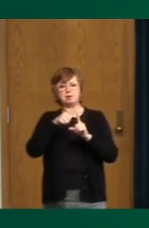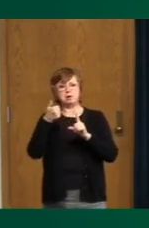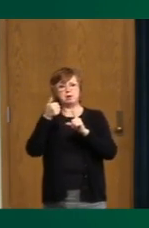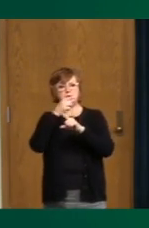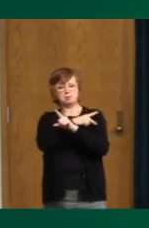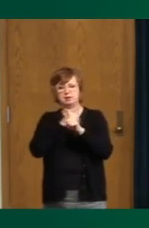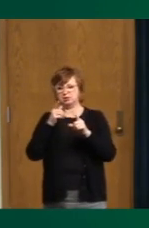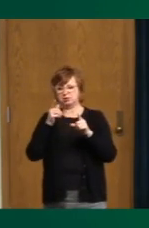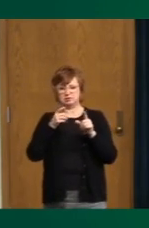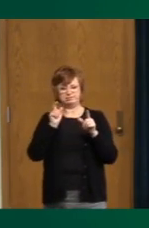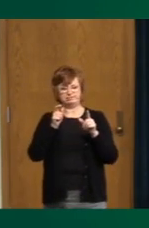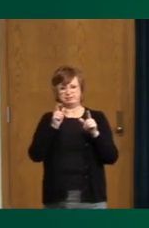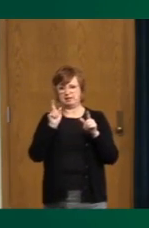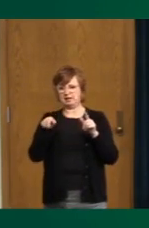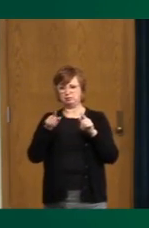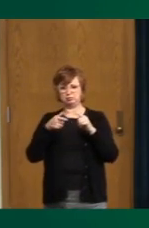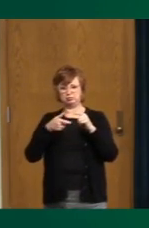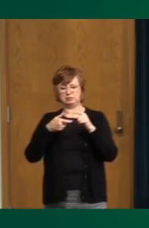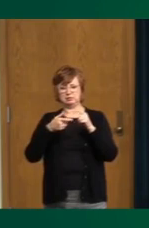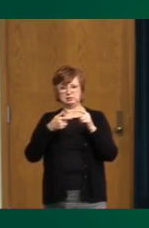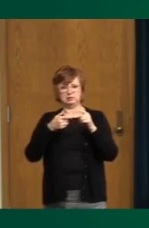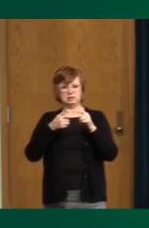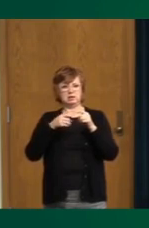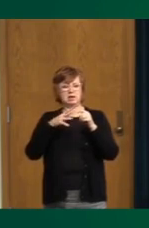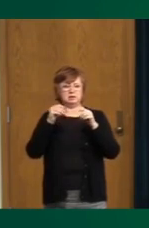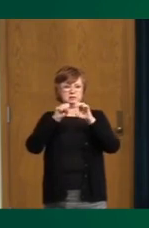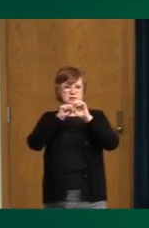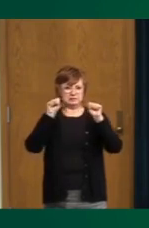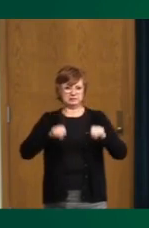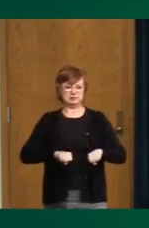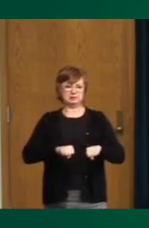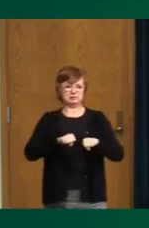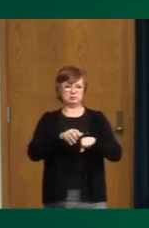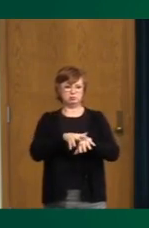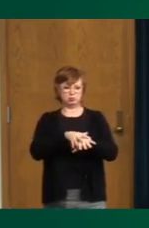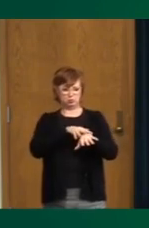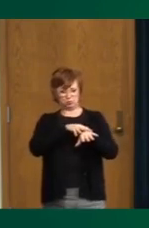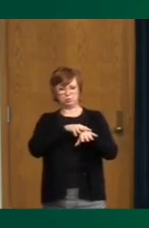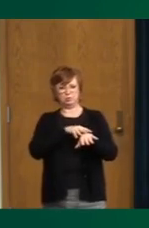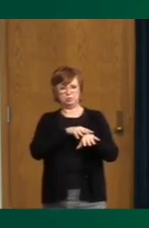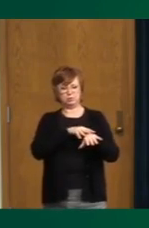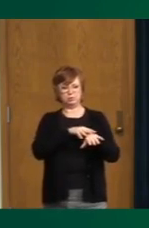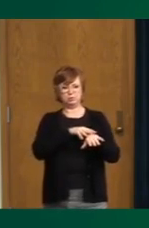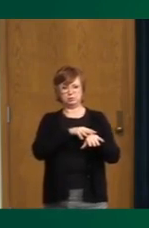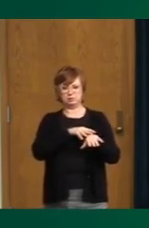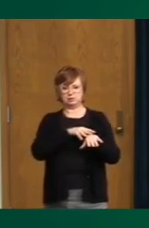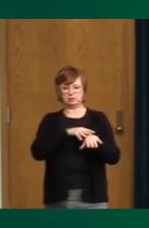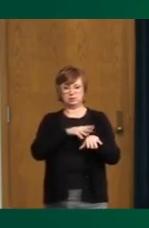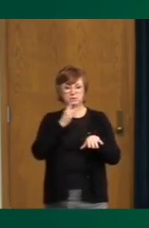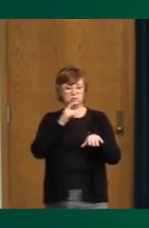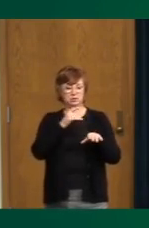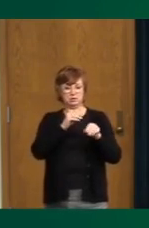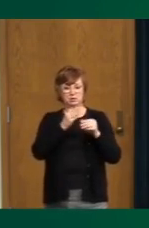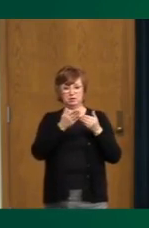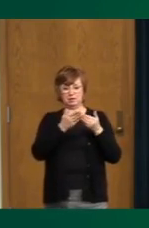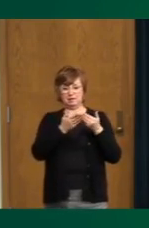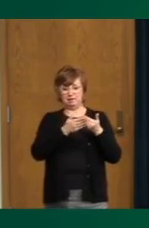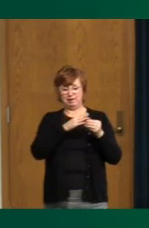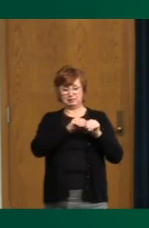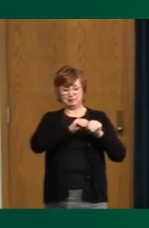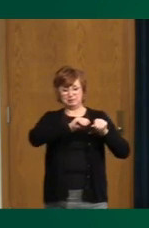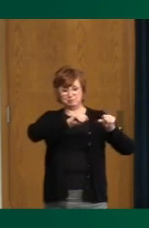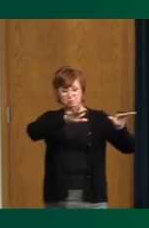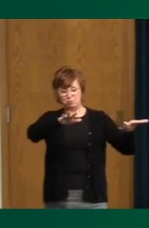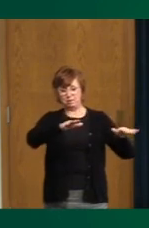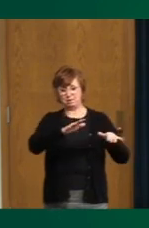type of health care, but I would say that it also slows the system down to some degree because of the infectious nature of this